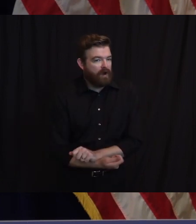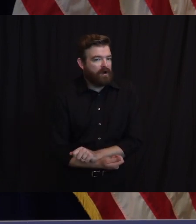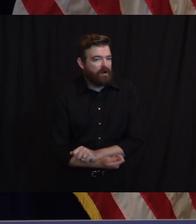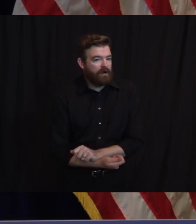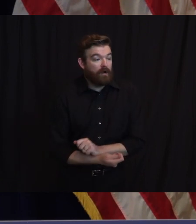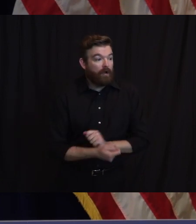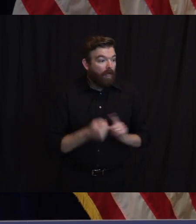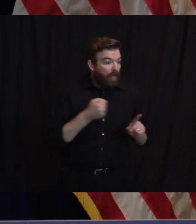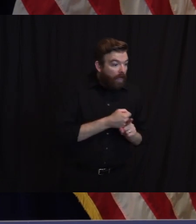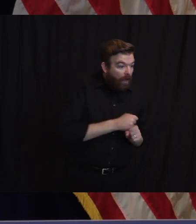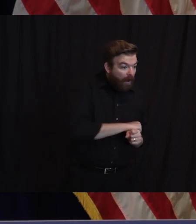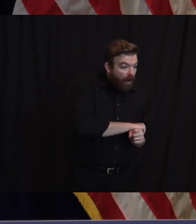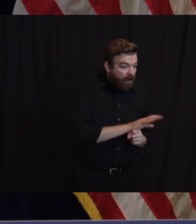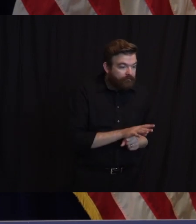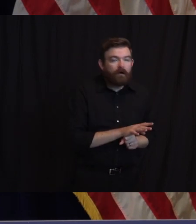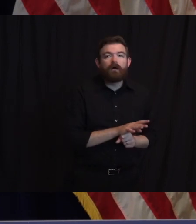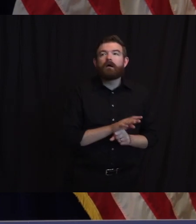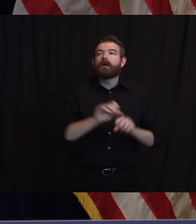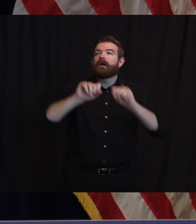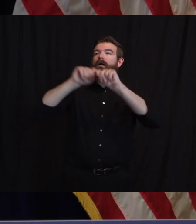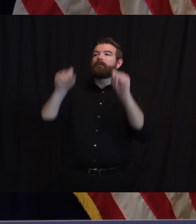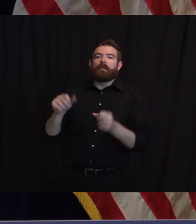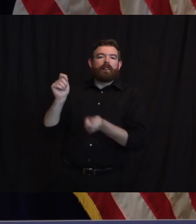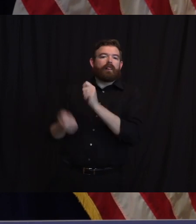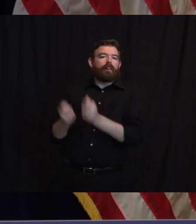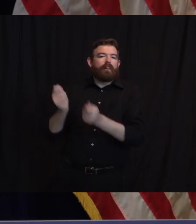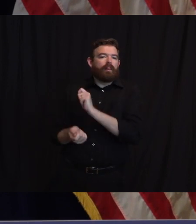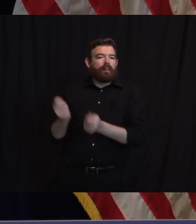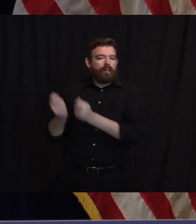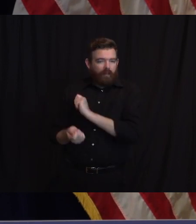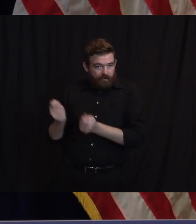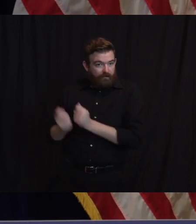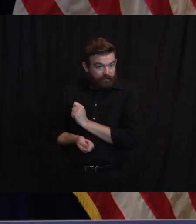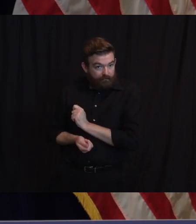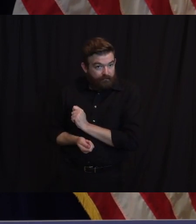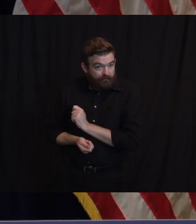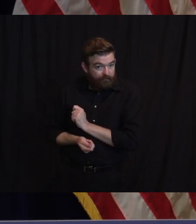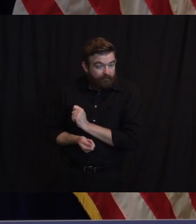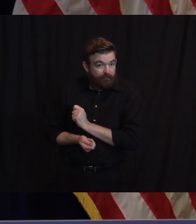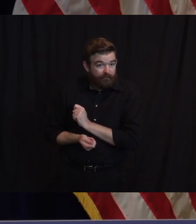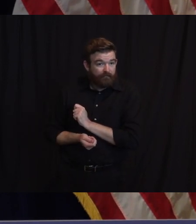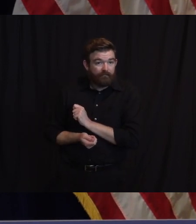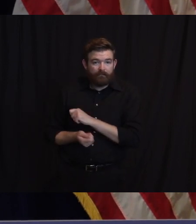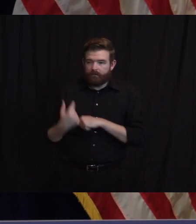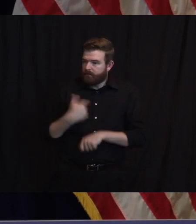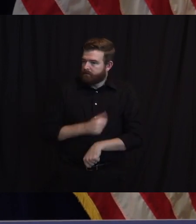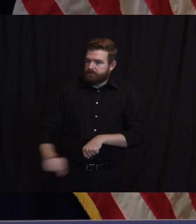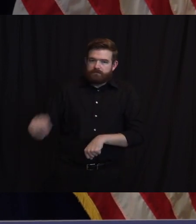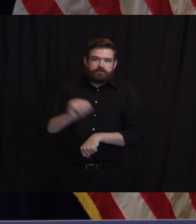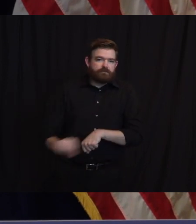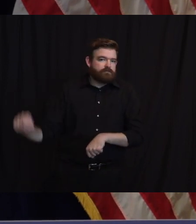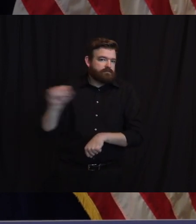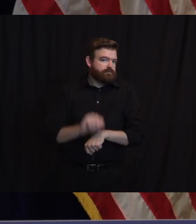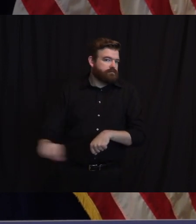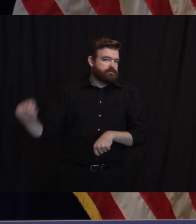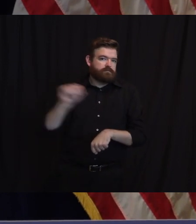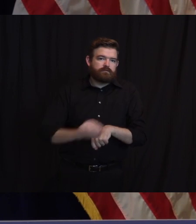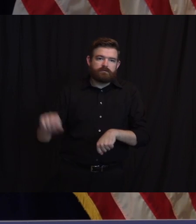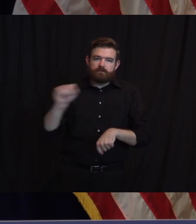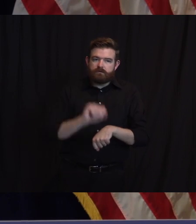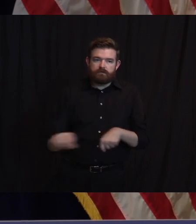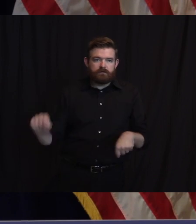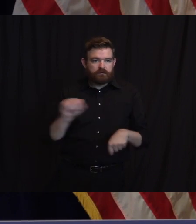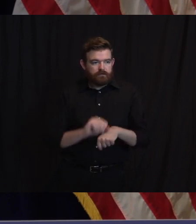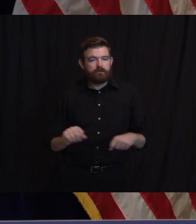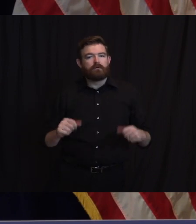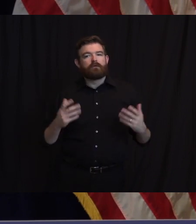have been yawning for a long time, and so we've been working since day one to try to close those inequities. Everybody from the